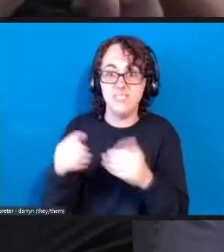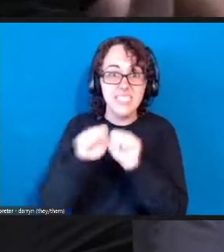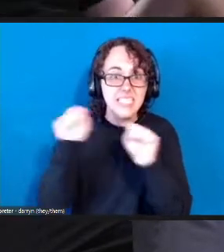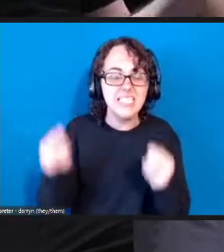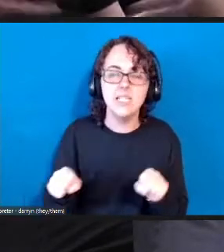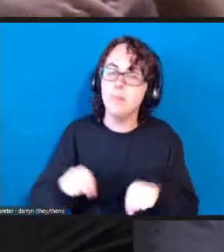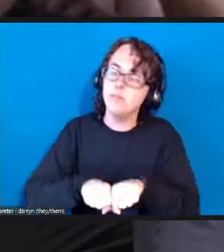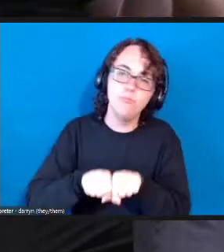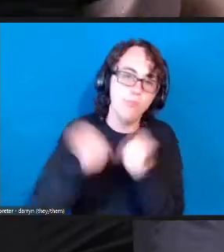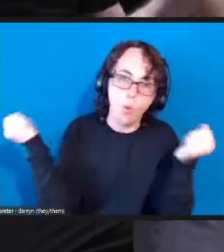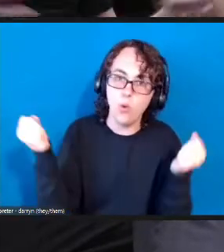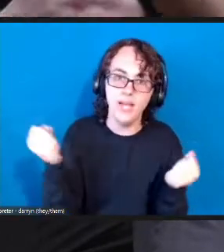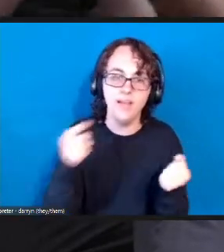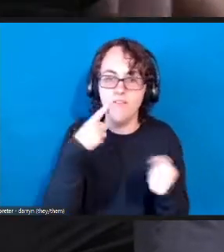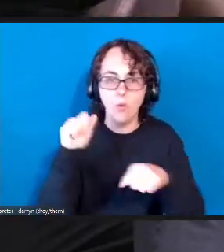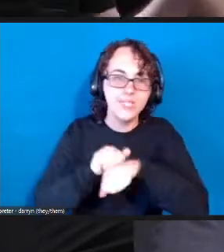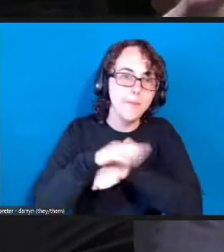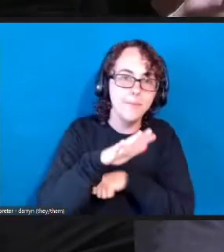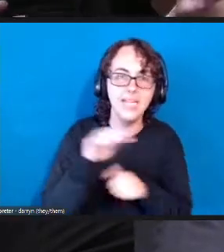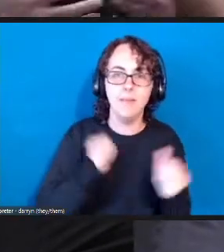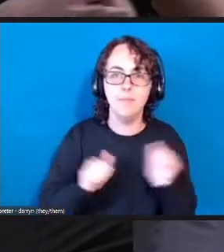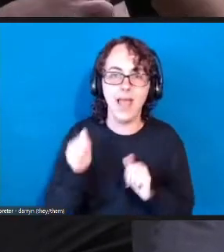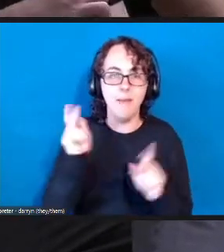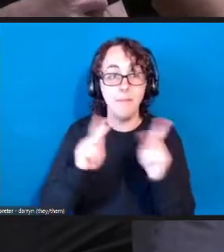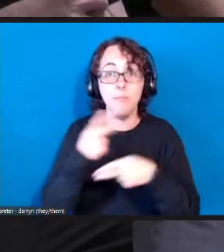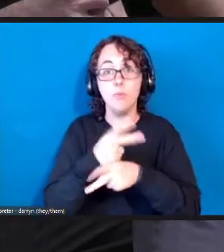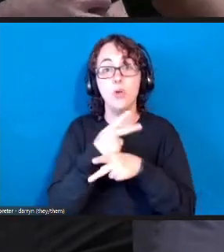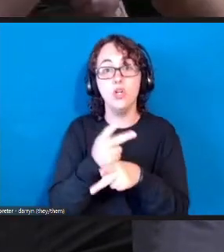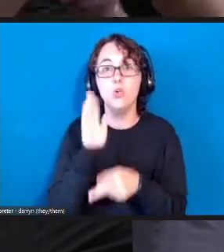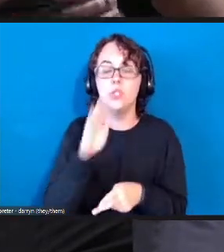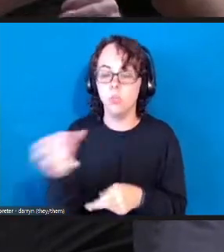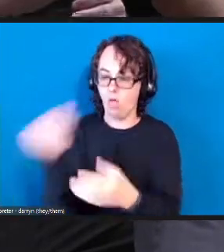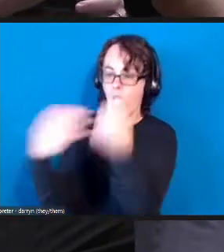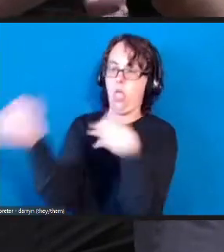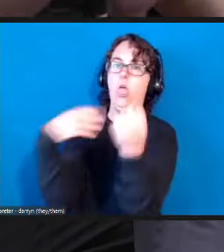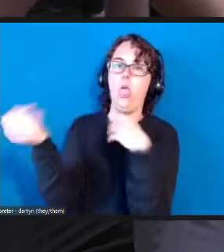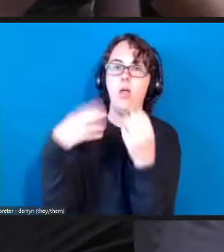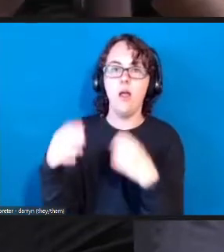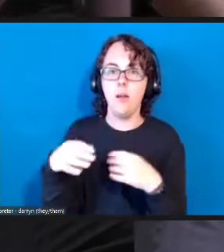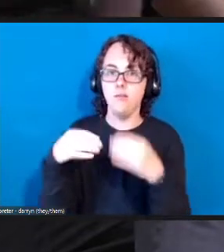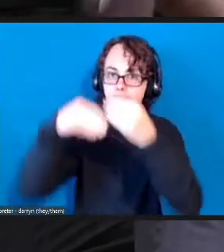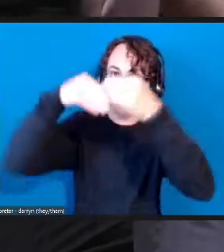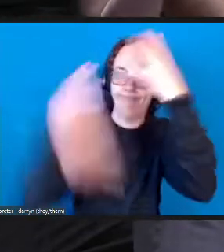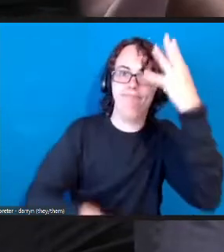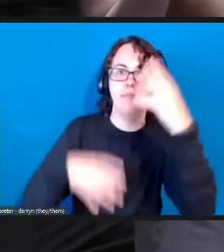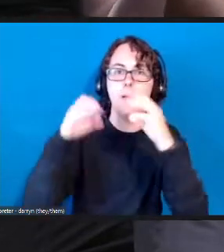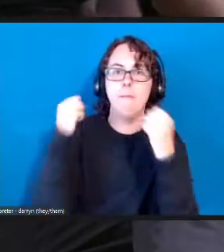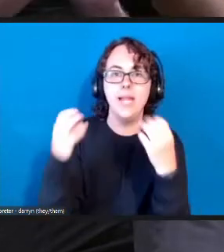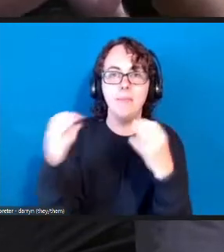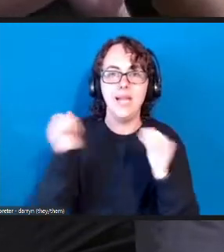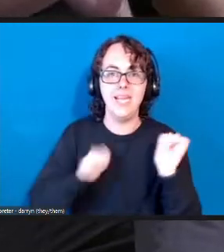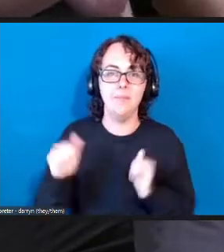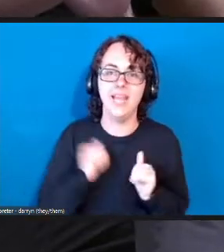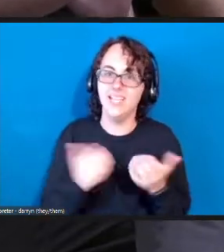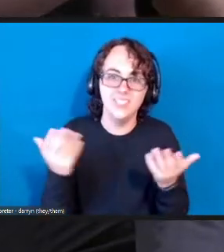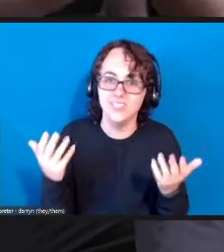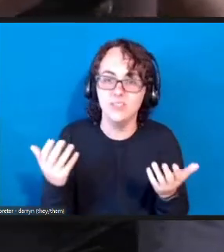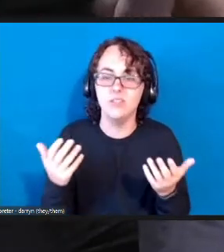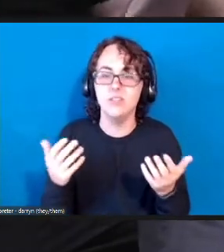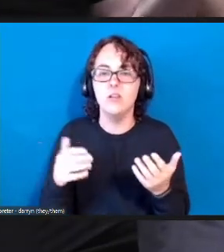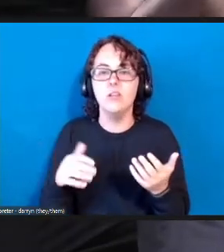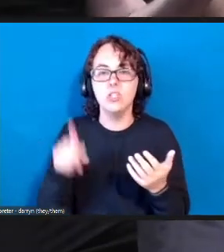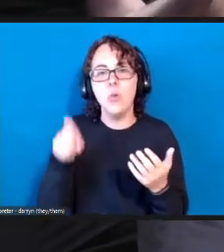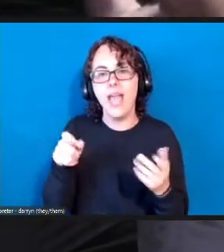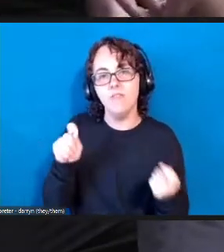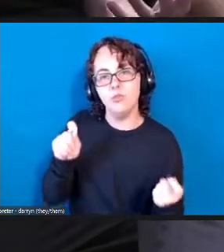and you know, those of us that produce get hundreds and hundreds of scripts, right? And it is a skill to switch how we look, and I'm not saying we don't need to,